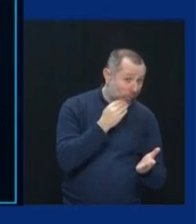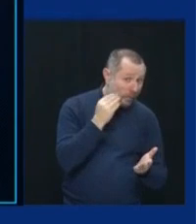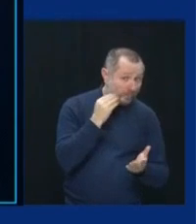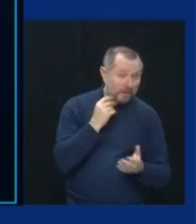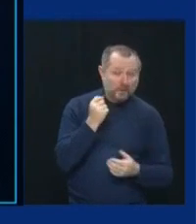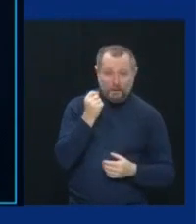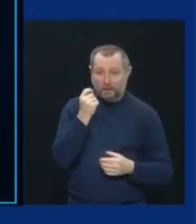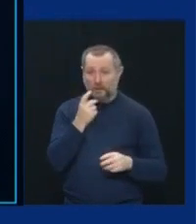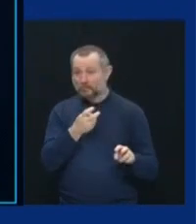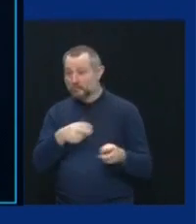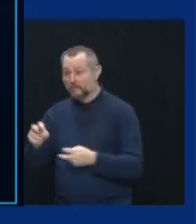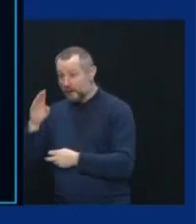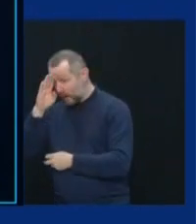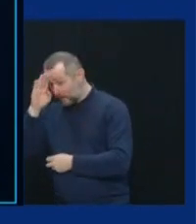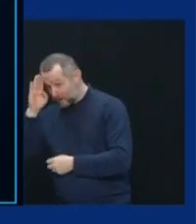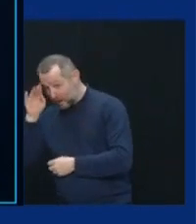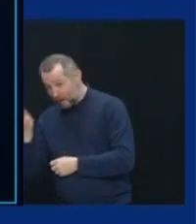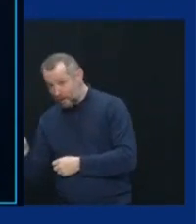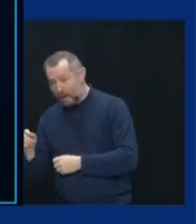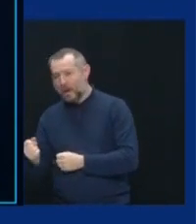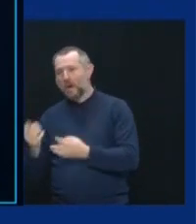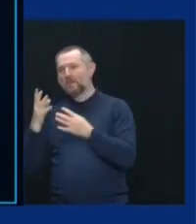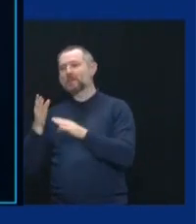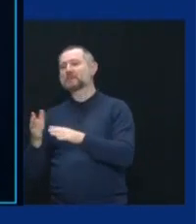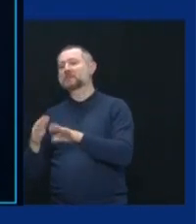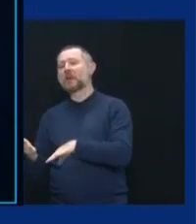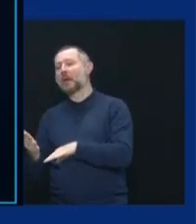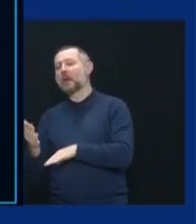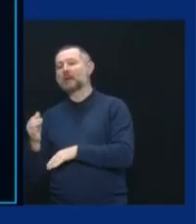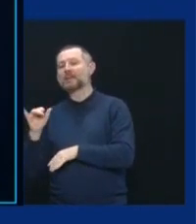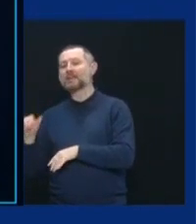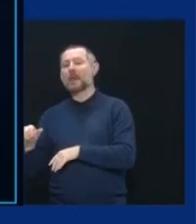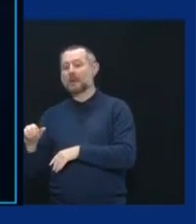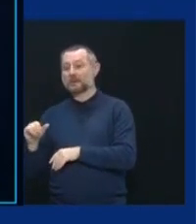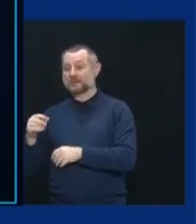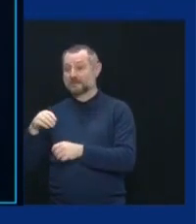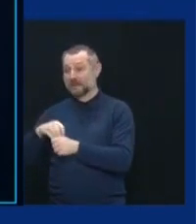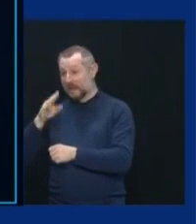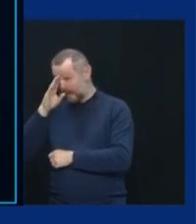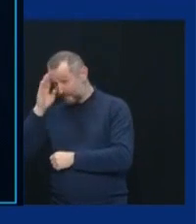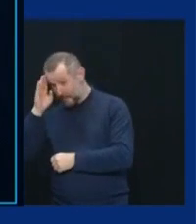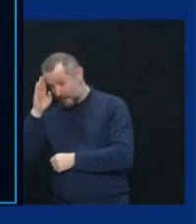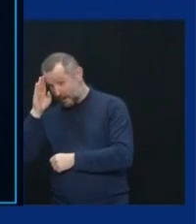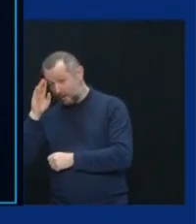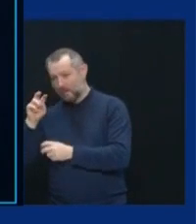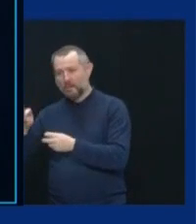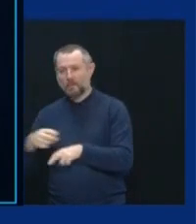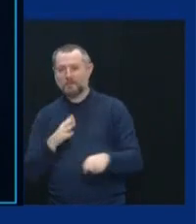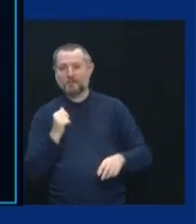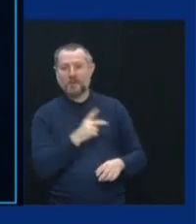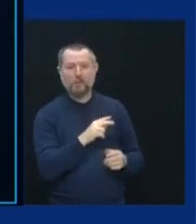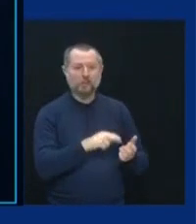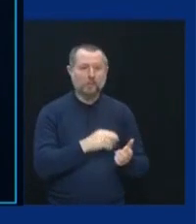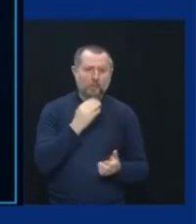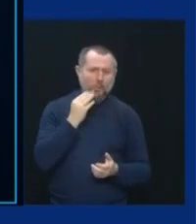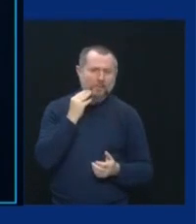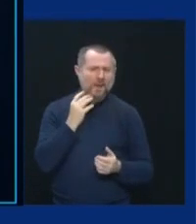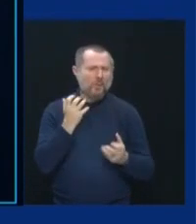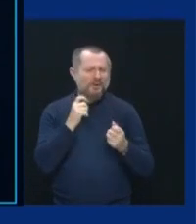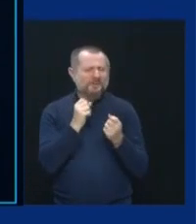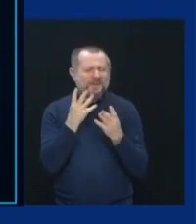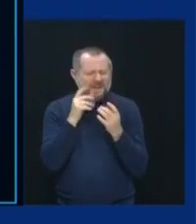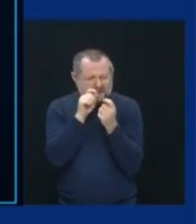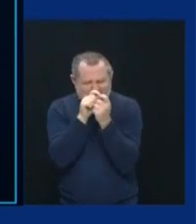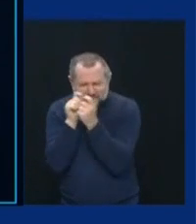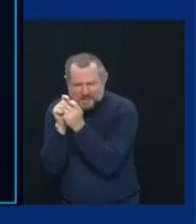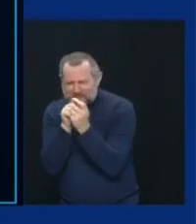a hospital? How many people died who were in a hospital but then went back to a nursing home? How